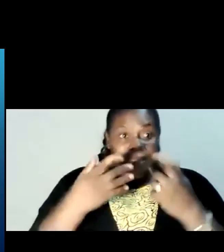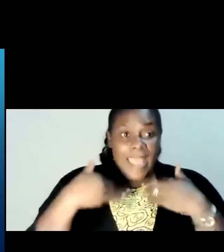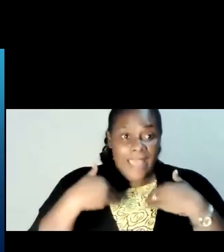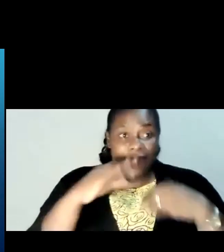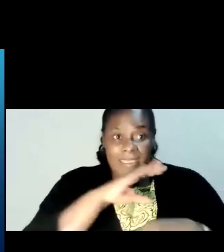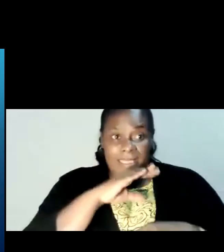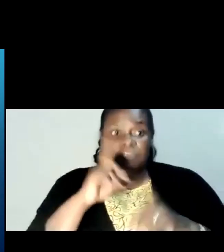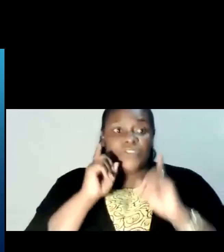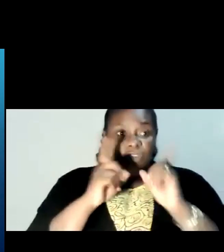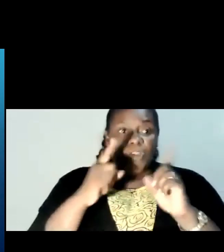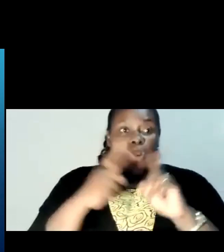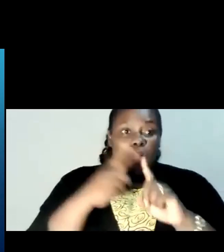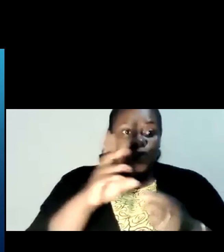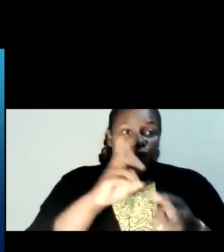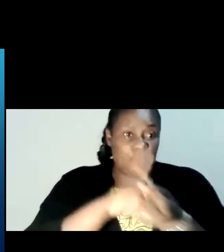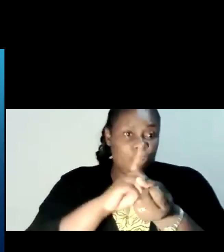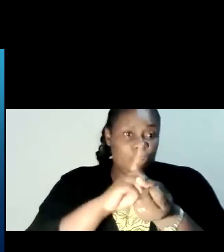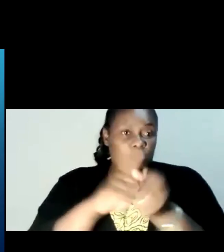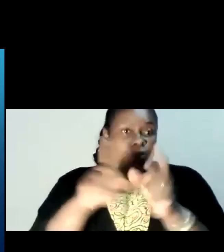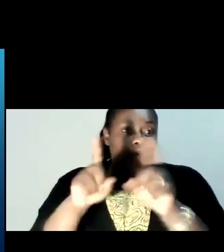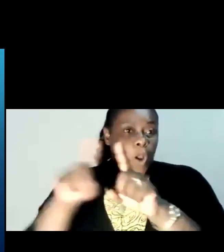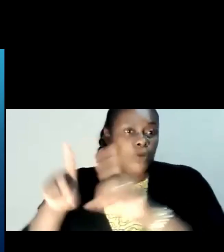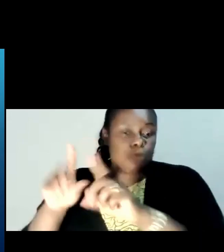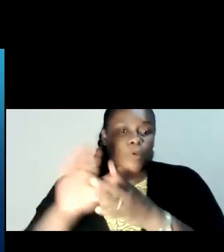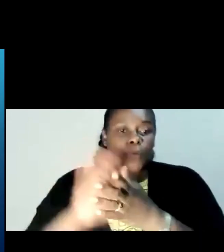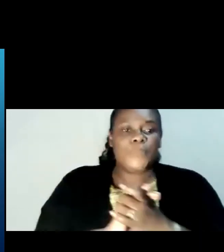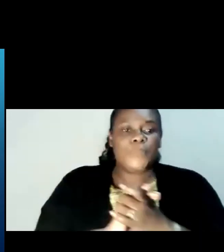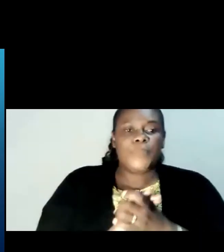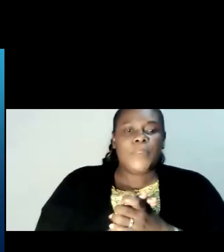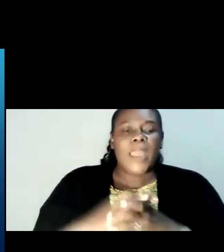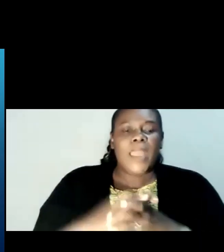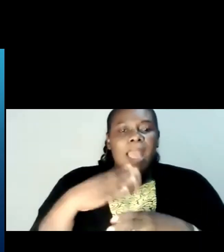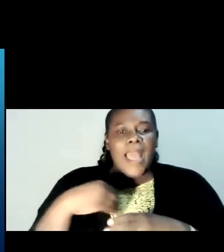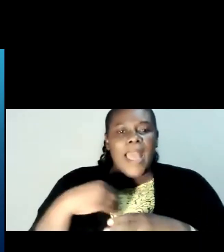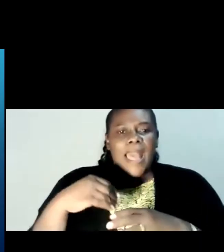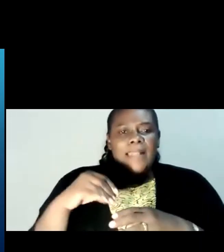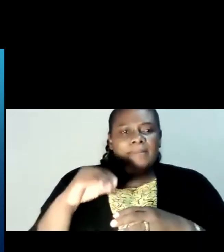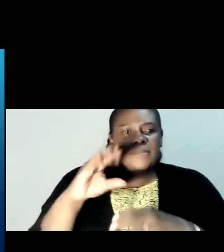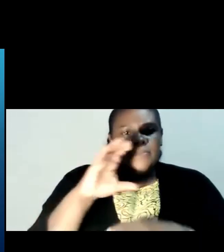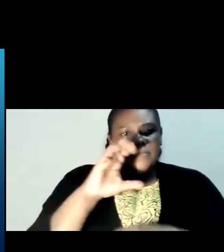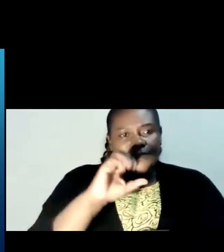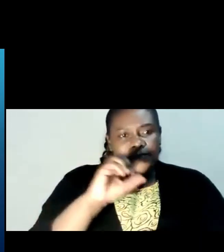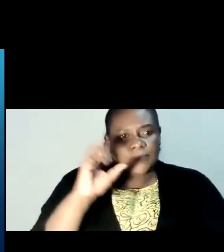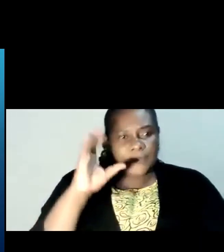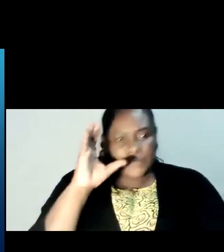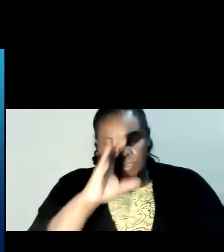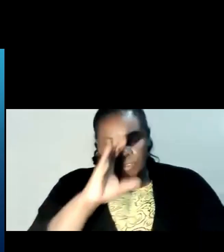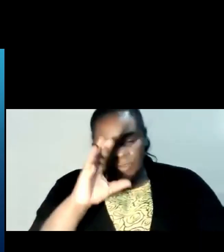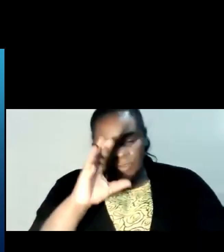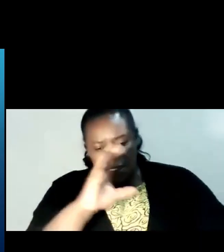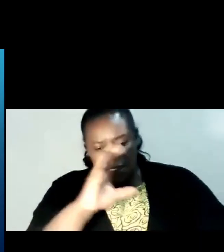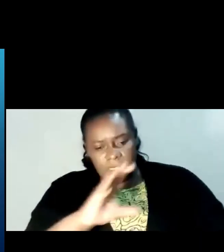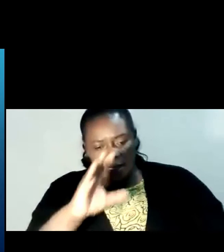Is very important because screening can prevent you from developing cancer later on down the road.